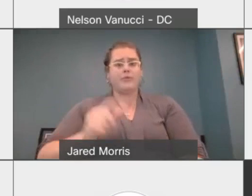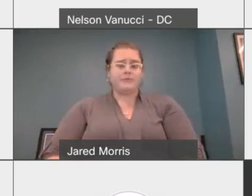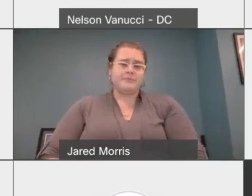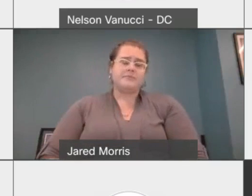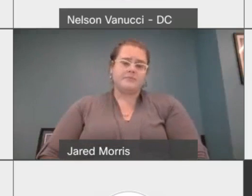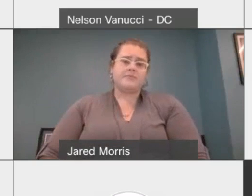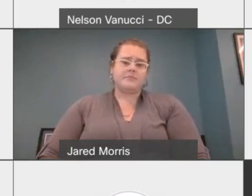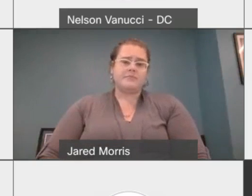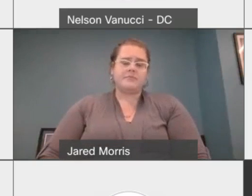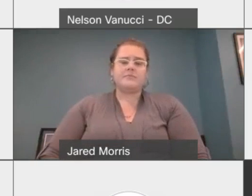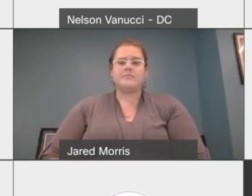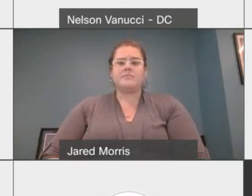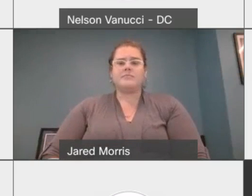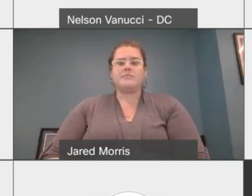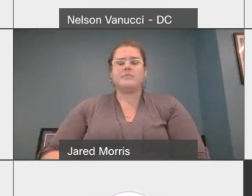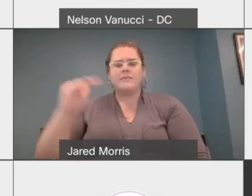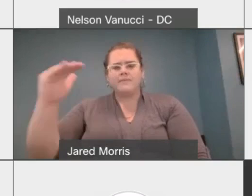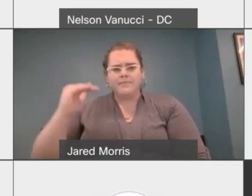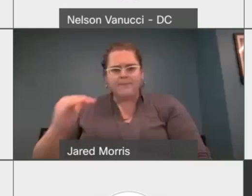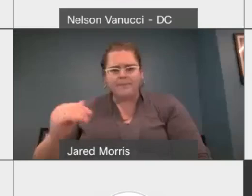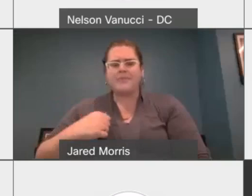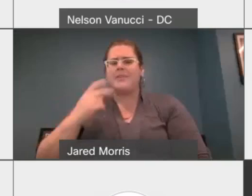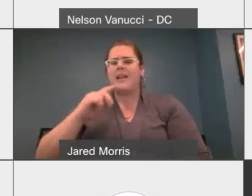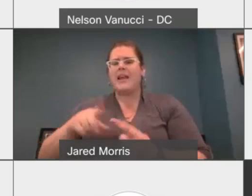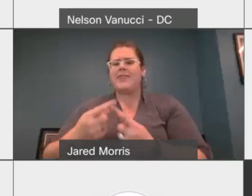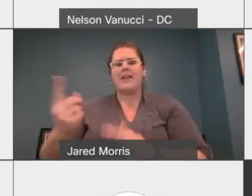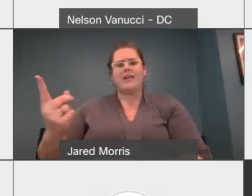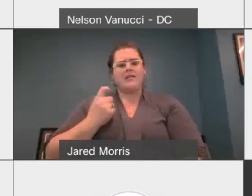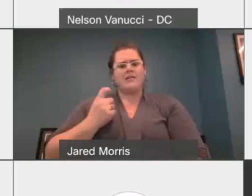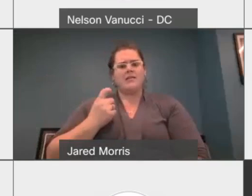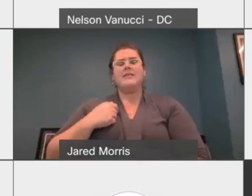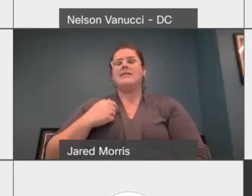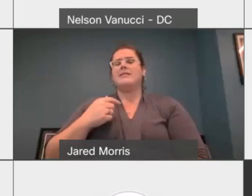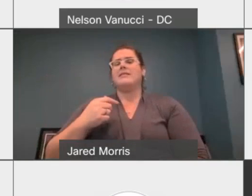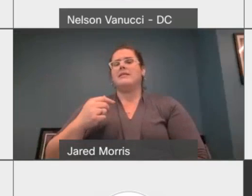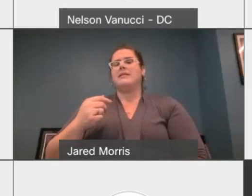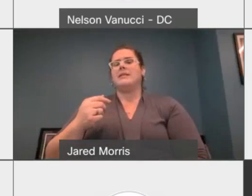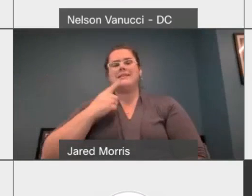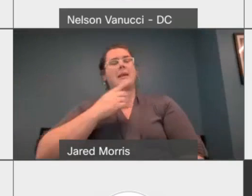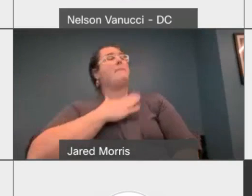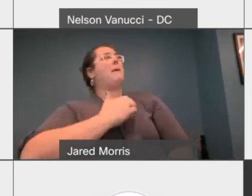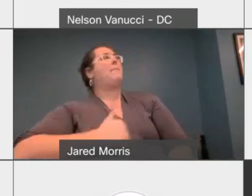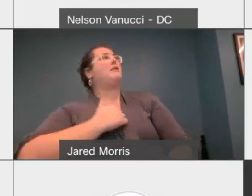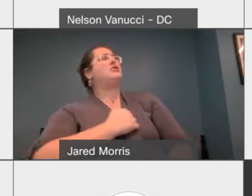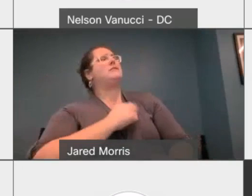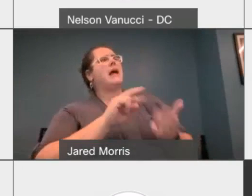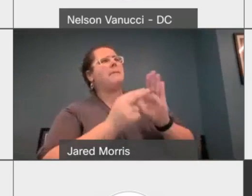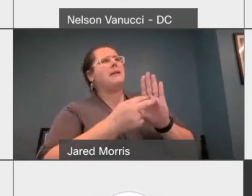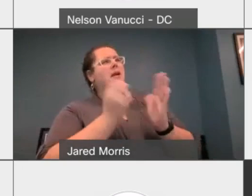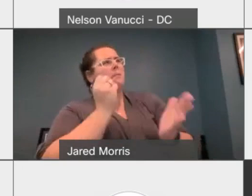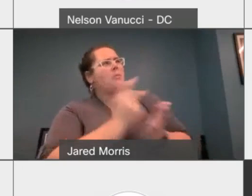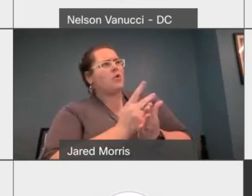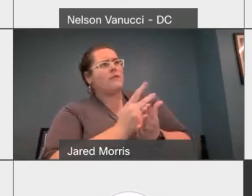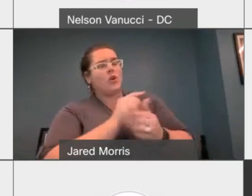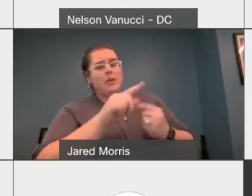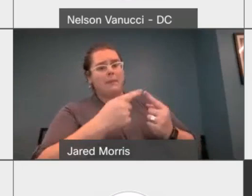So we have, my apologies, I should have said approval. So if I read that correctly, has